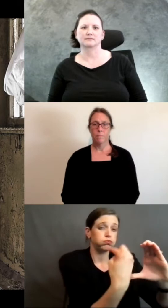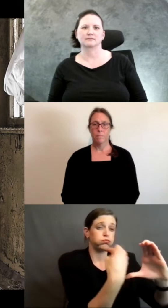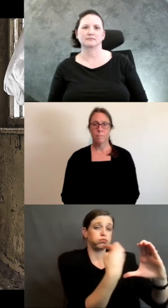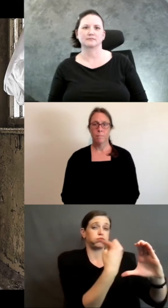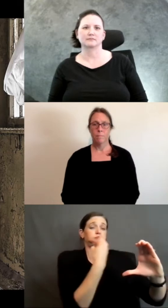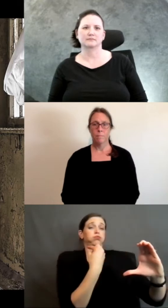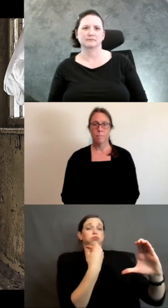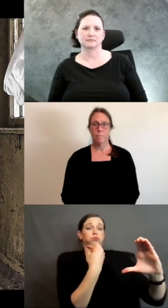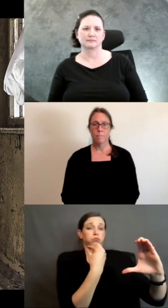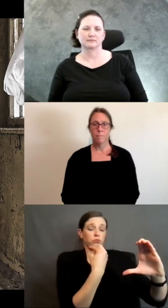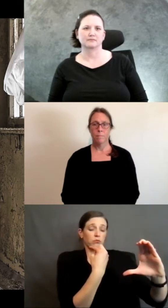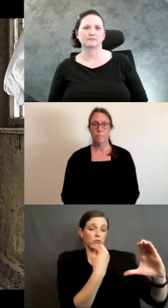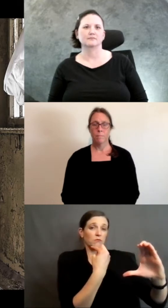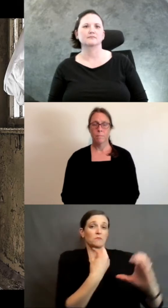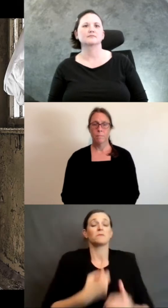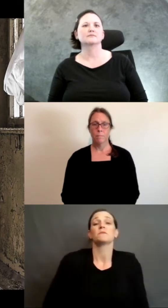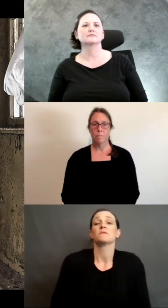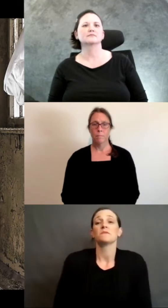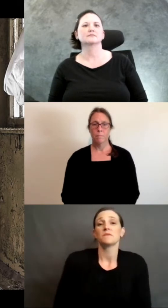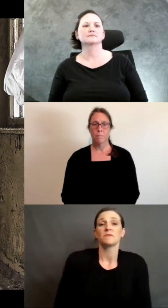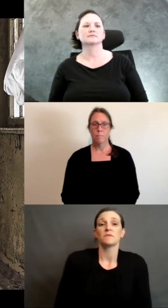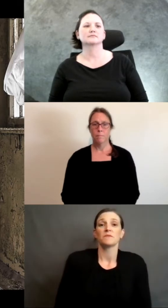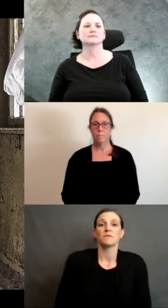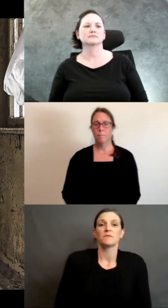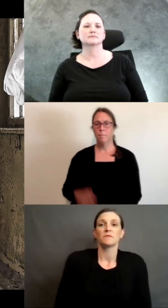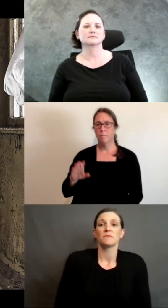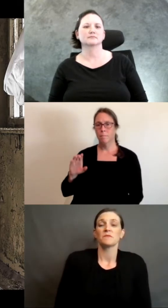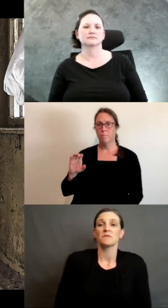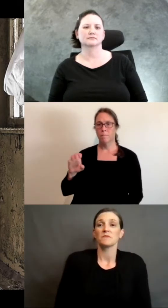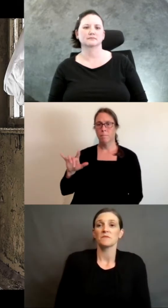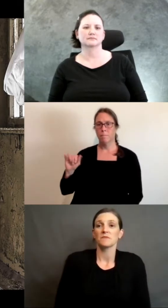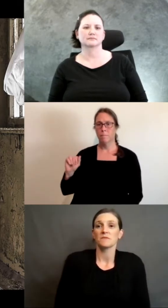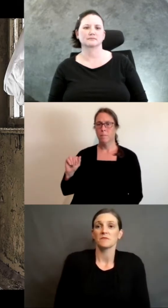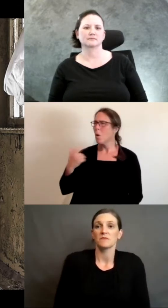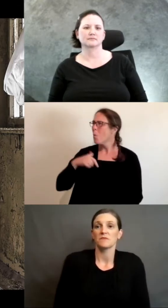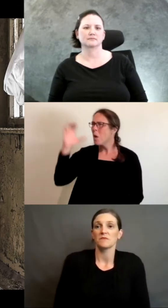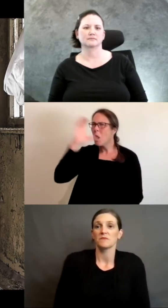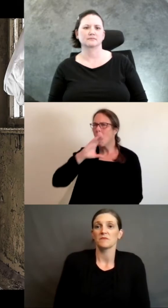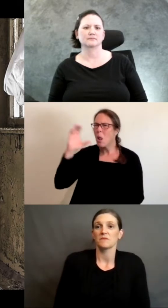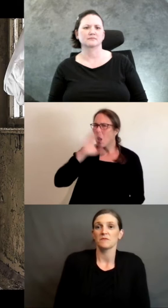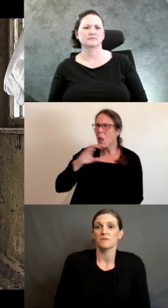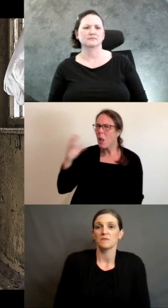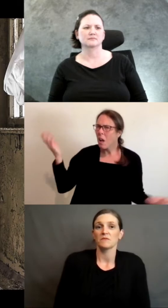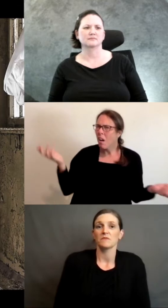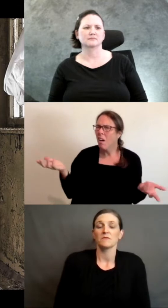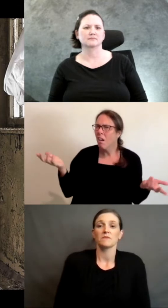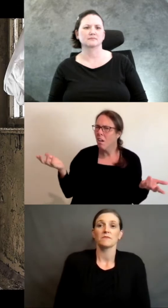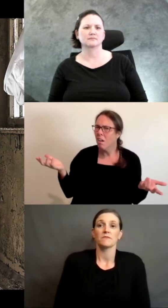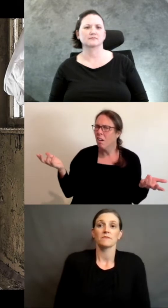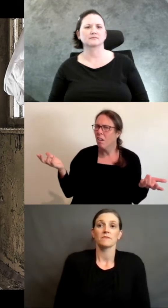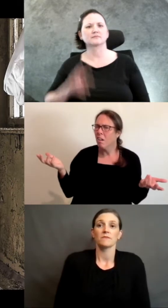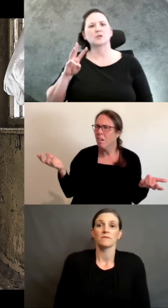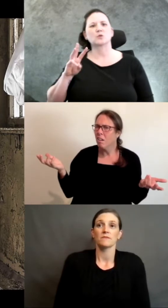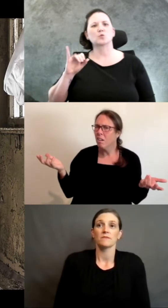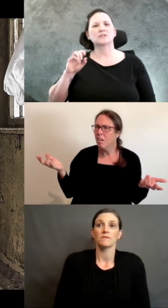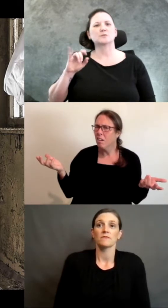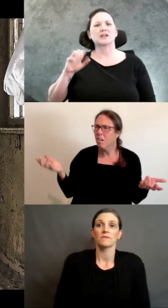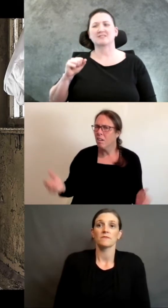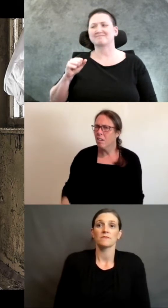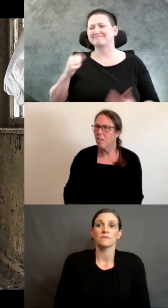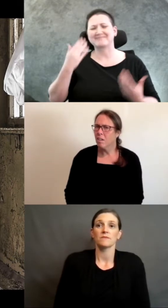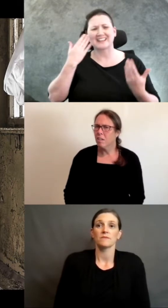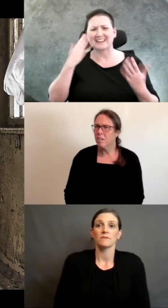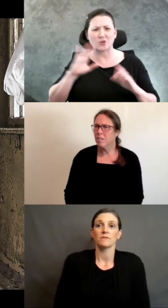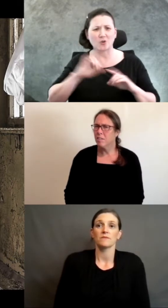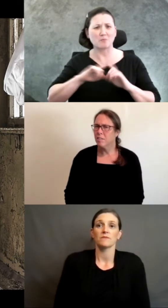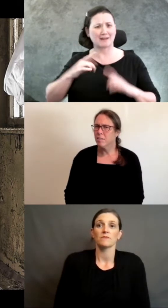hallways. What are we looking for? I don't know, but I have a feeling